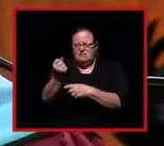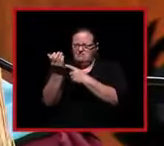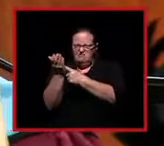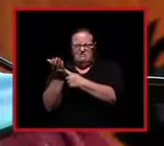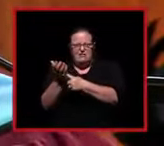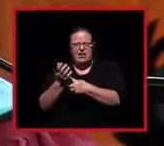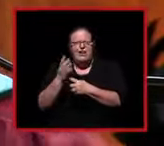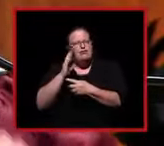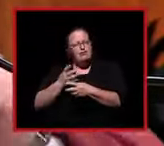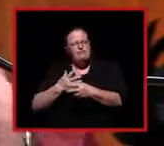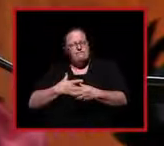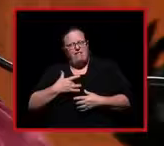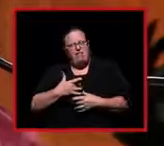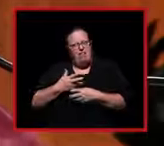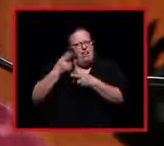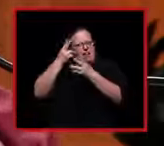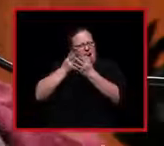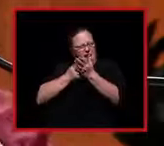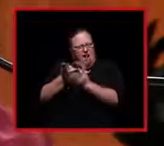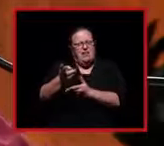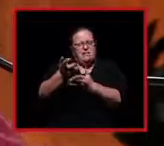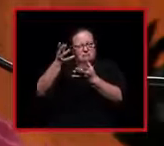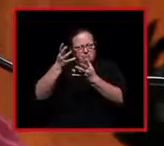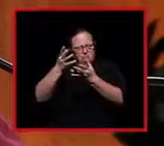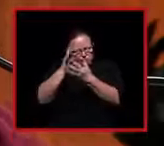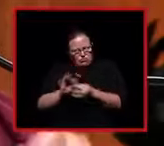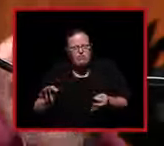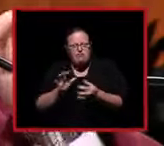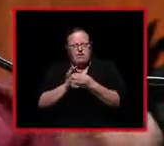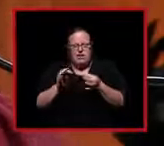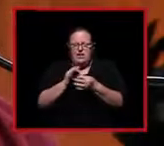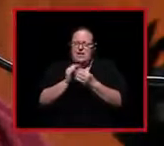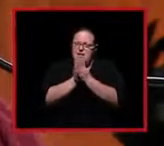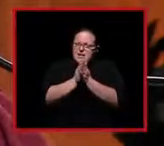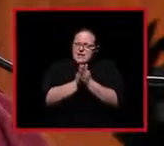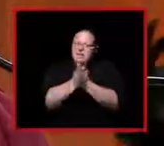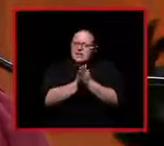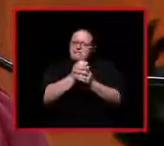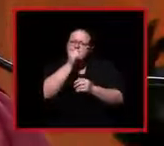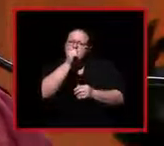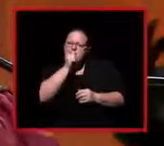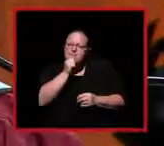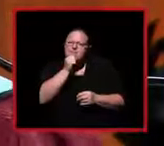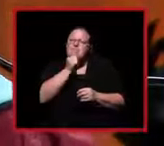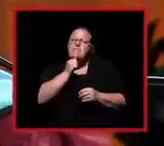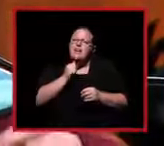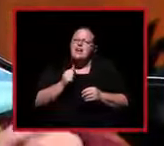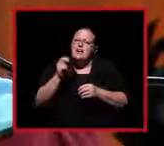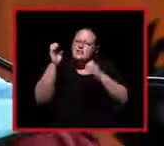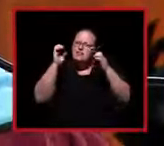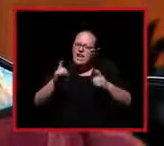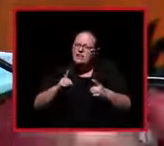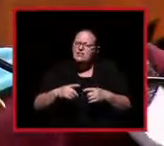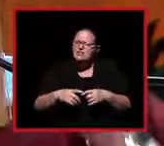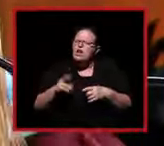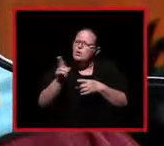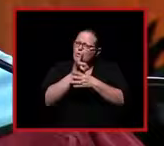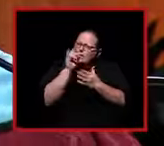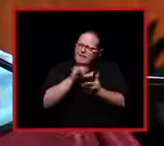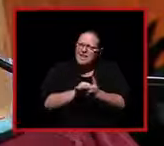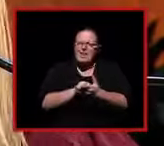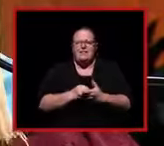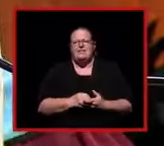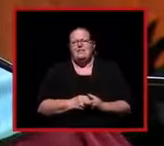credibility. Your effort and perseverance has shaped you. Use it. You need to have a